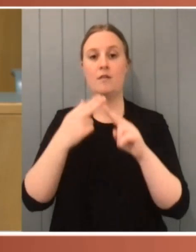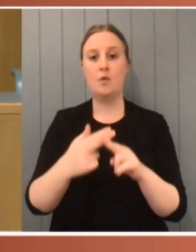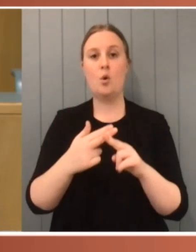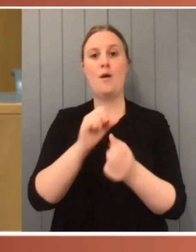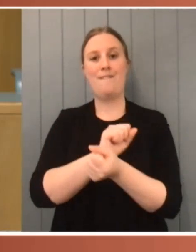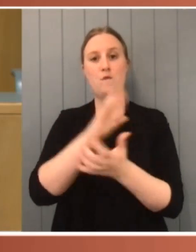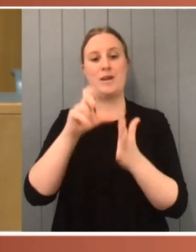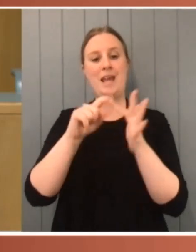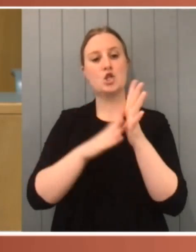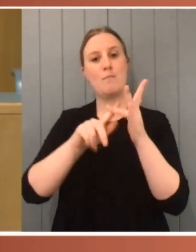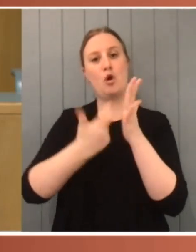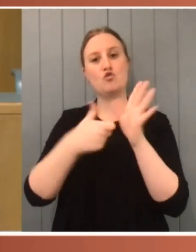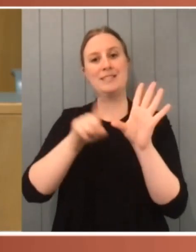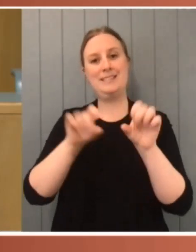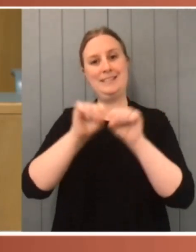Thank you very much.